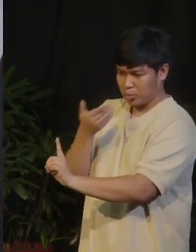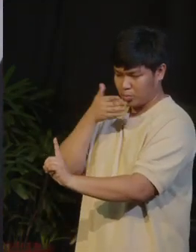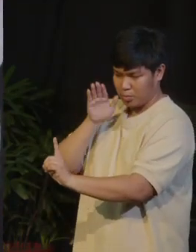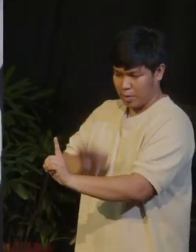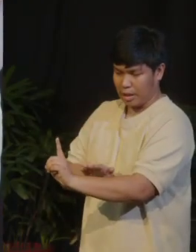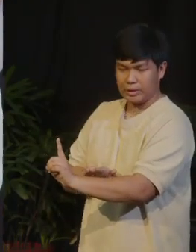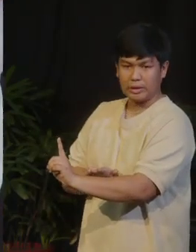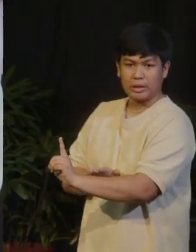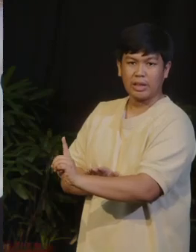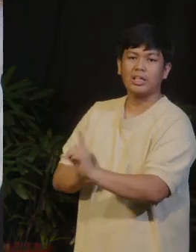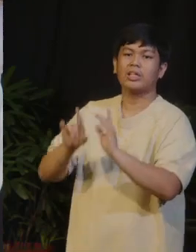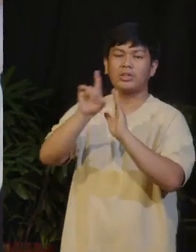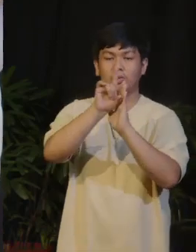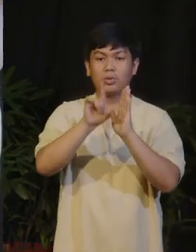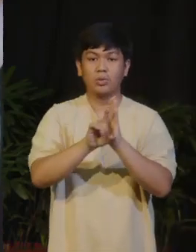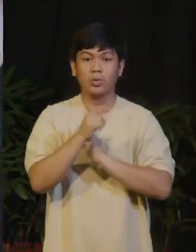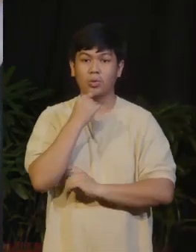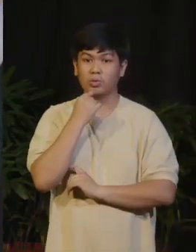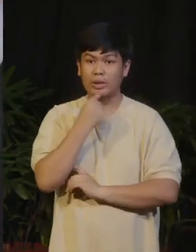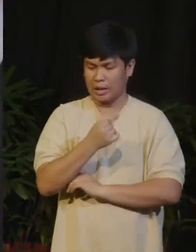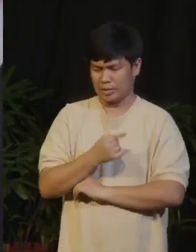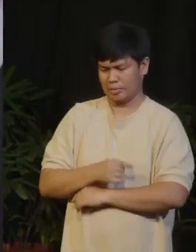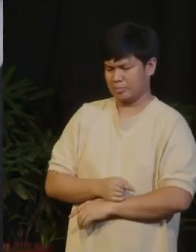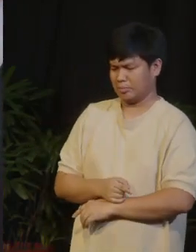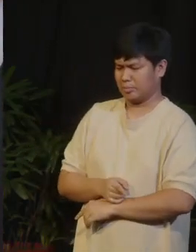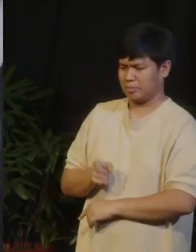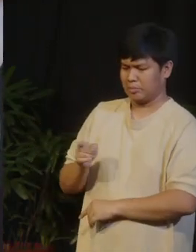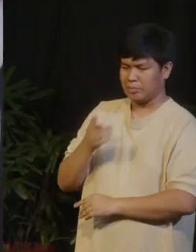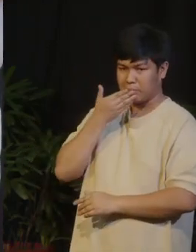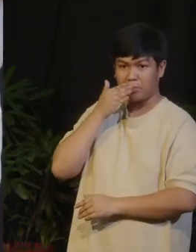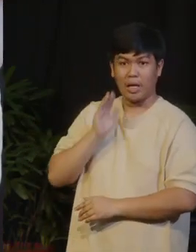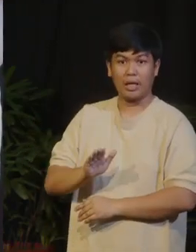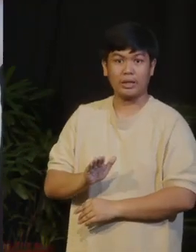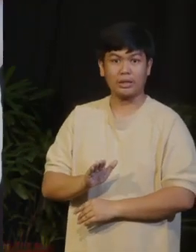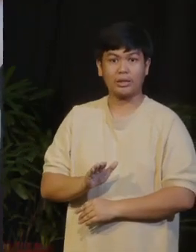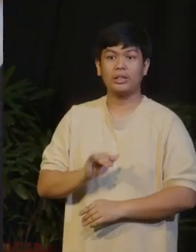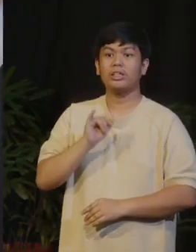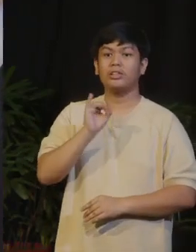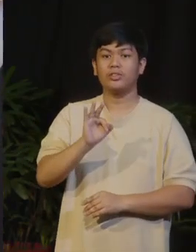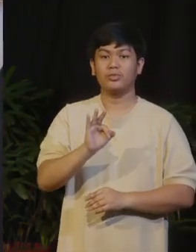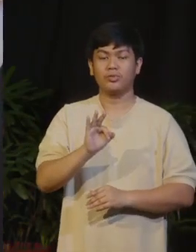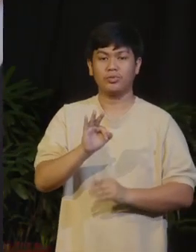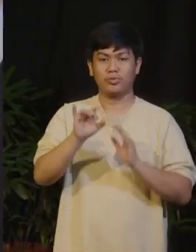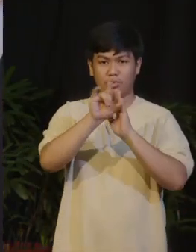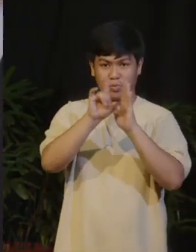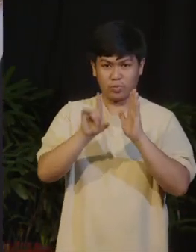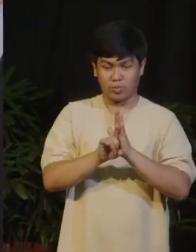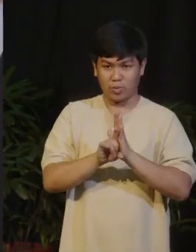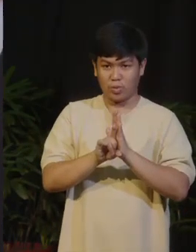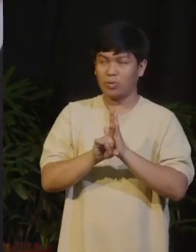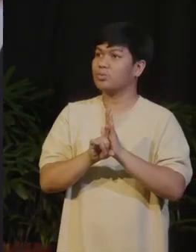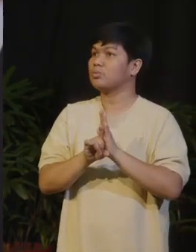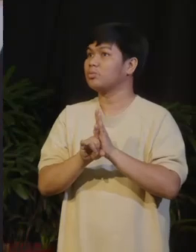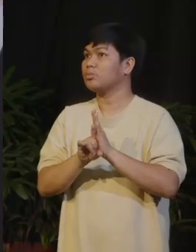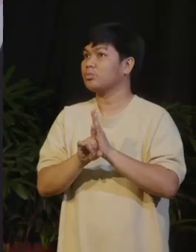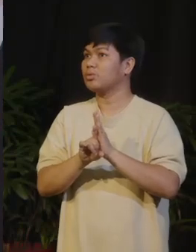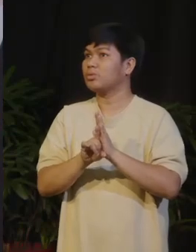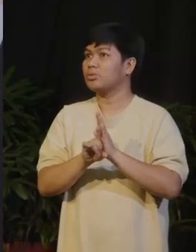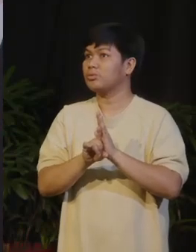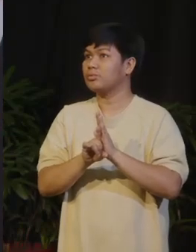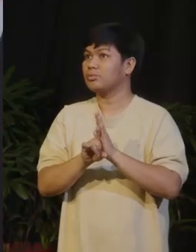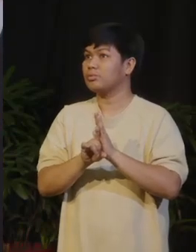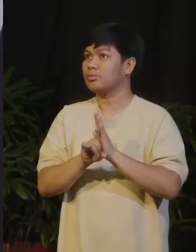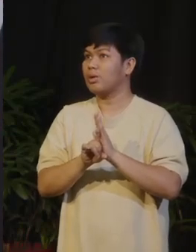against the law and judges the law. But if you judge the law, you are not the doer of the law, but the judge. There is only